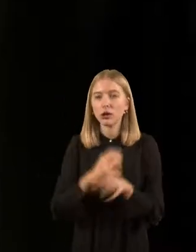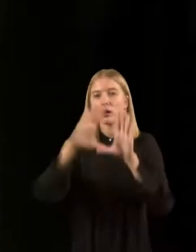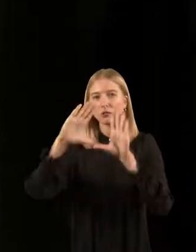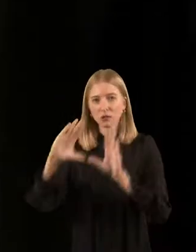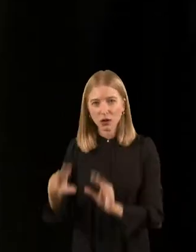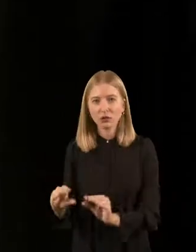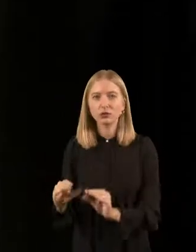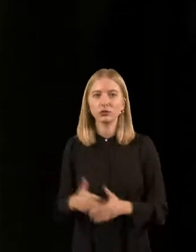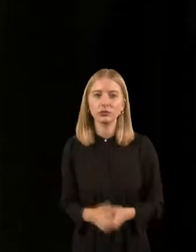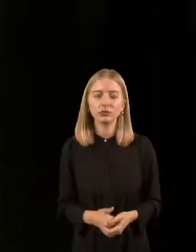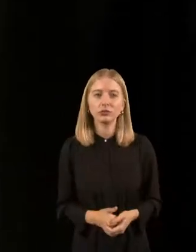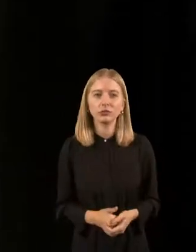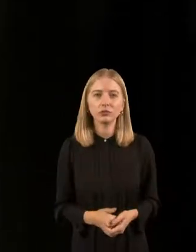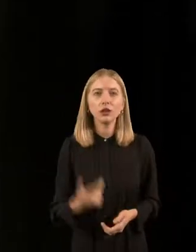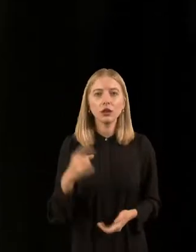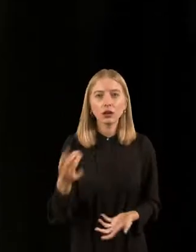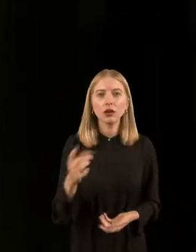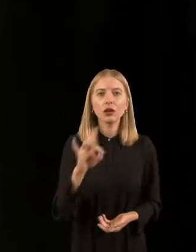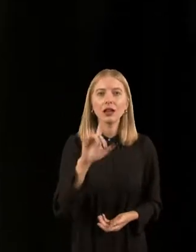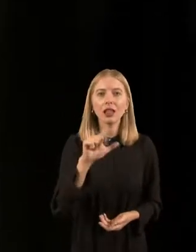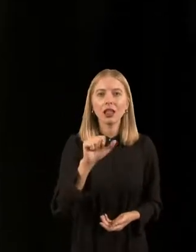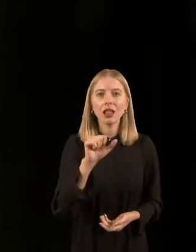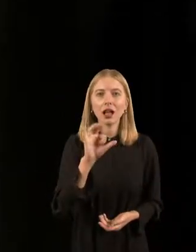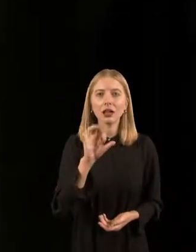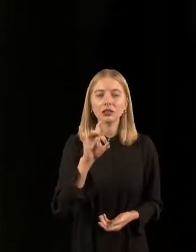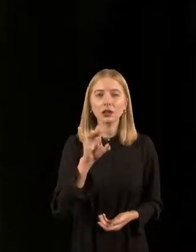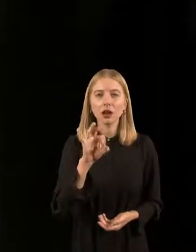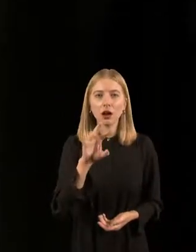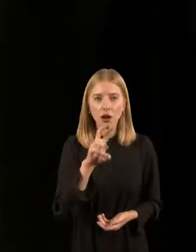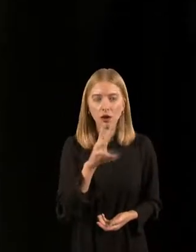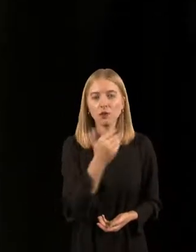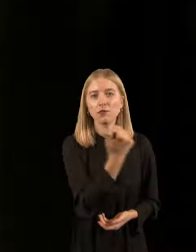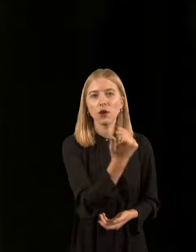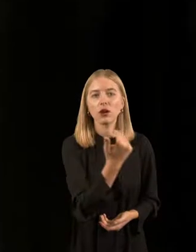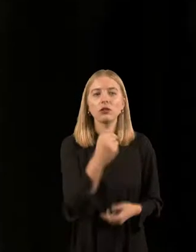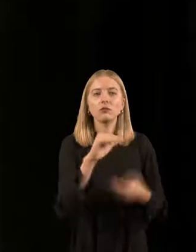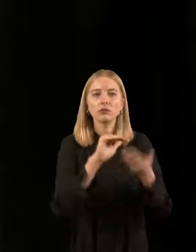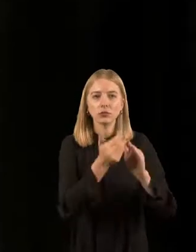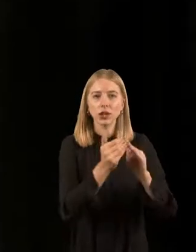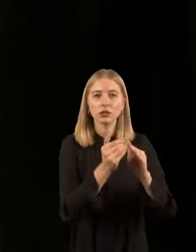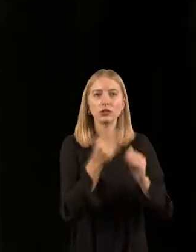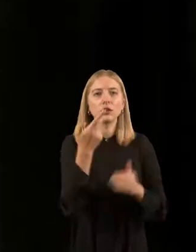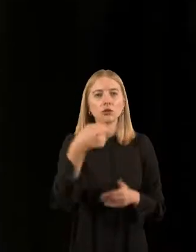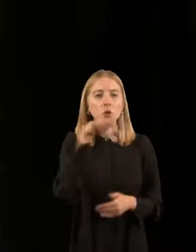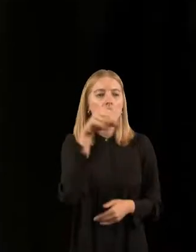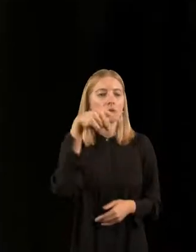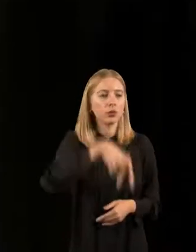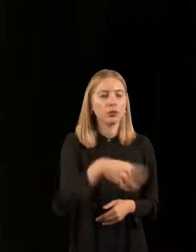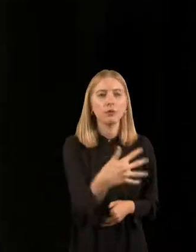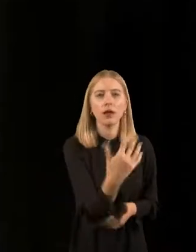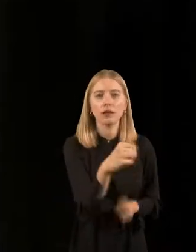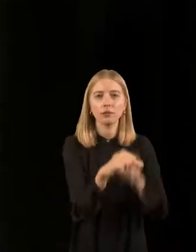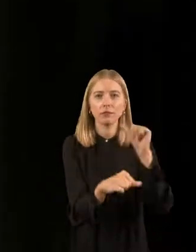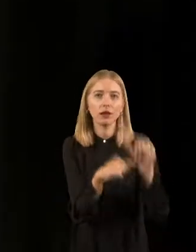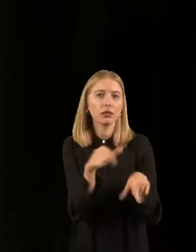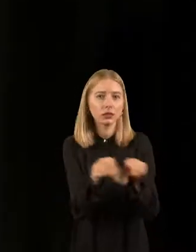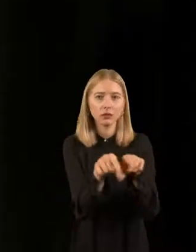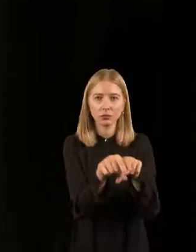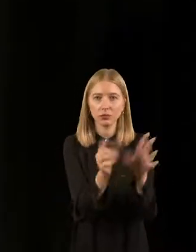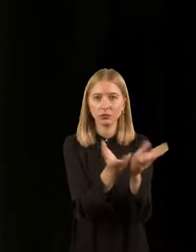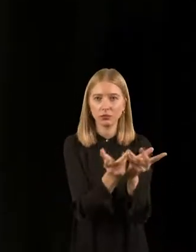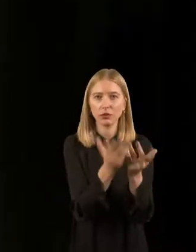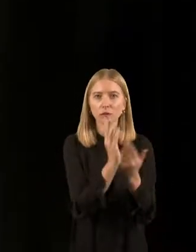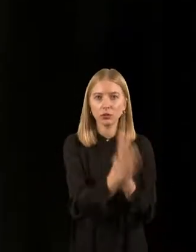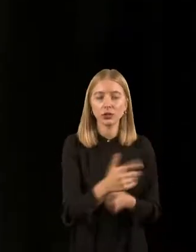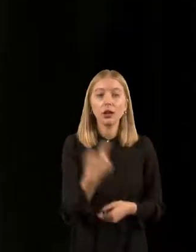remaining 43% comparing to the levels in 1990. But, as you know, soon we